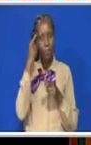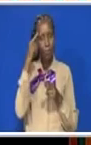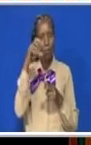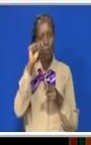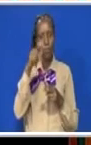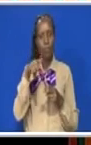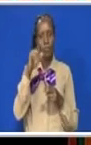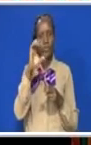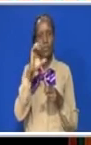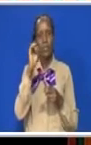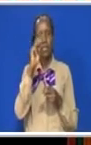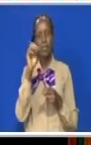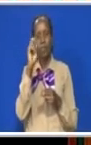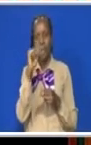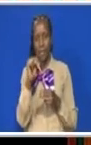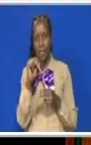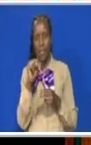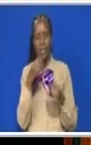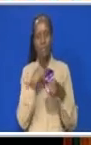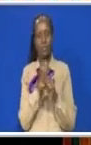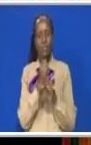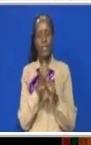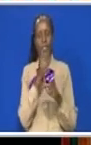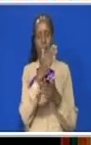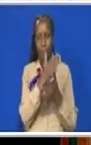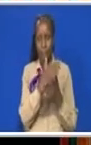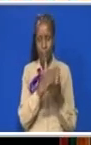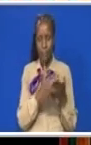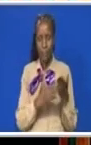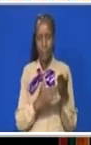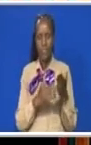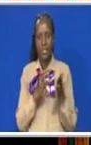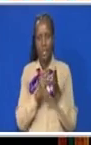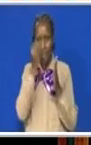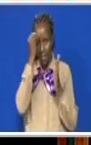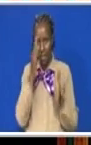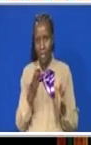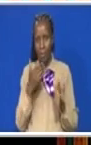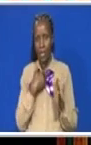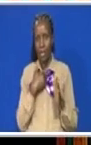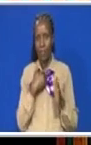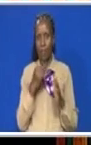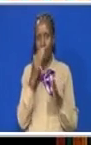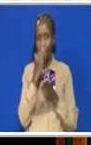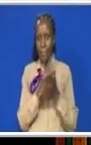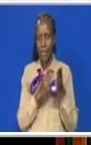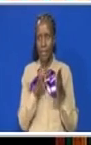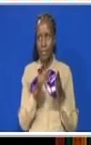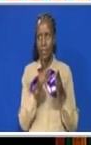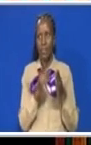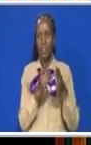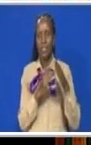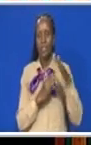specimen. So to make a transverse section, learner, we have this part here. It is at the